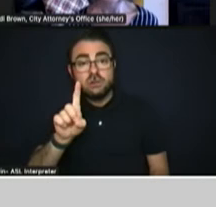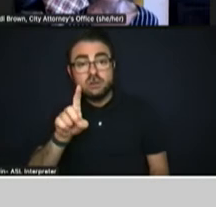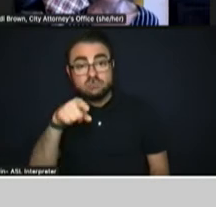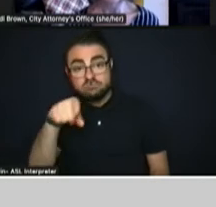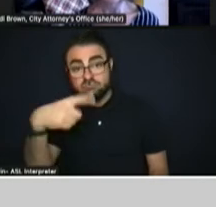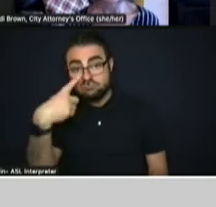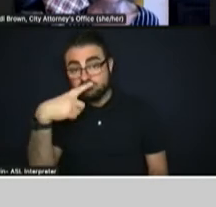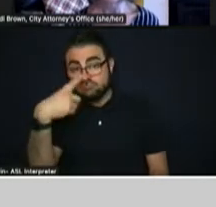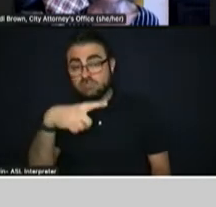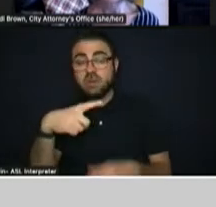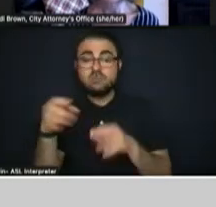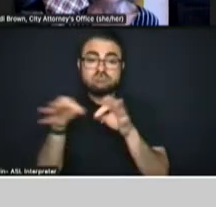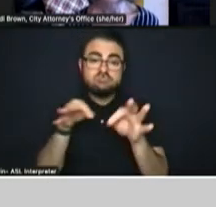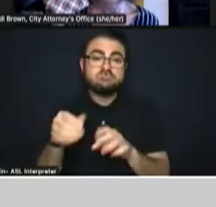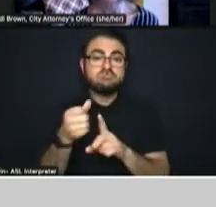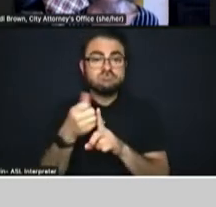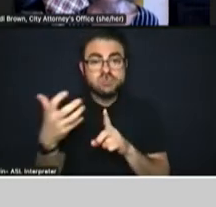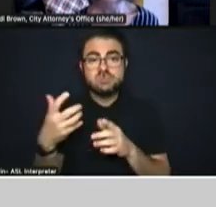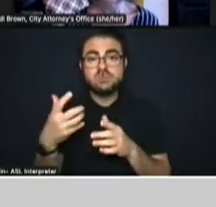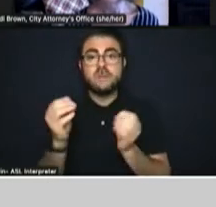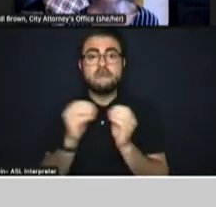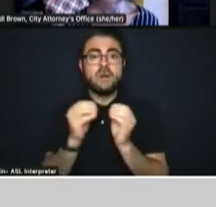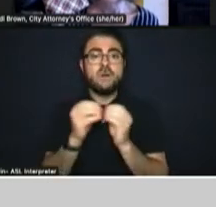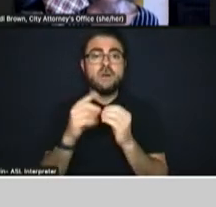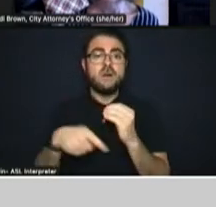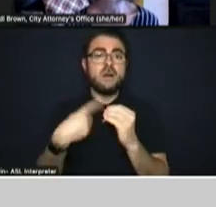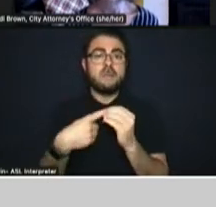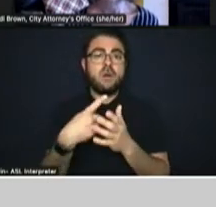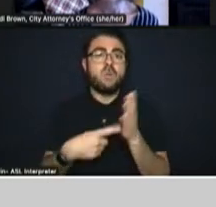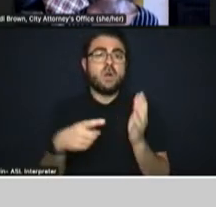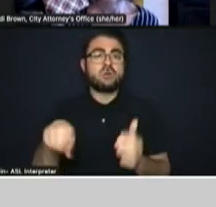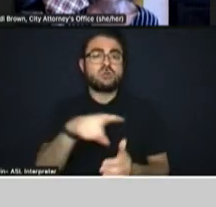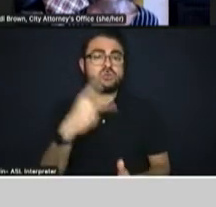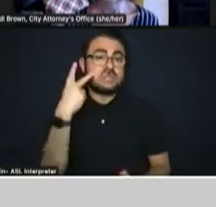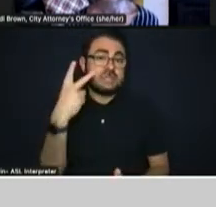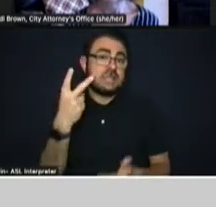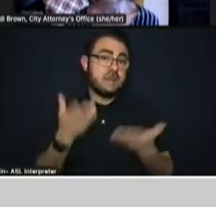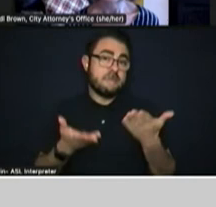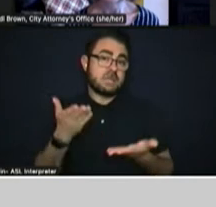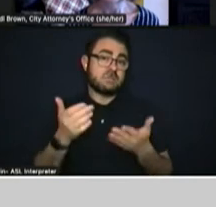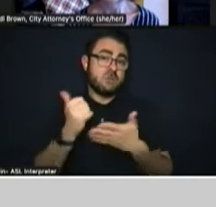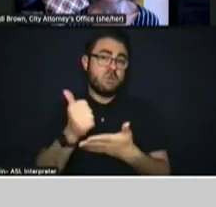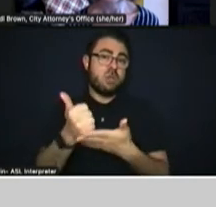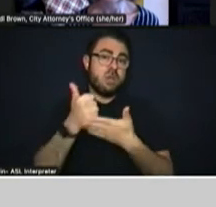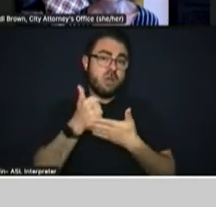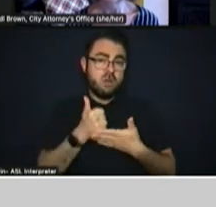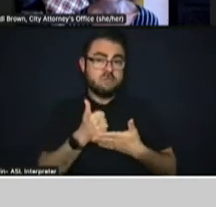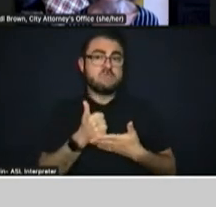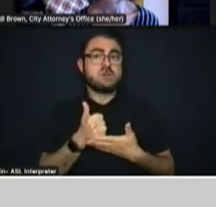more about what you see that could help ensure